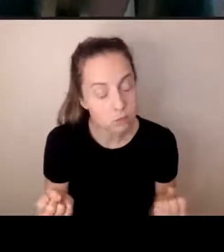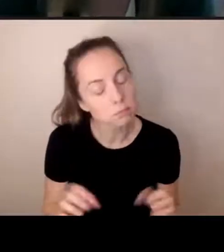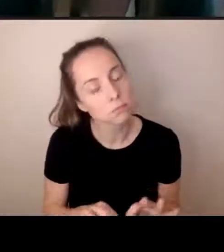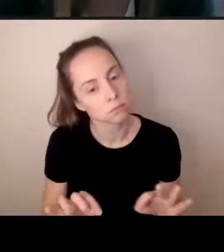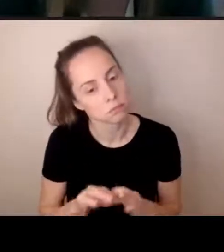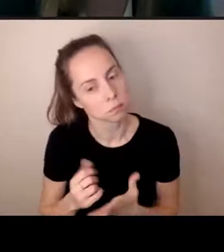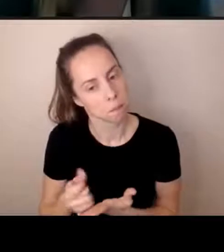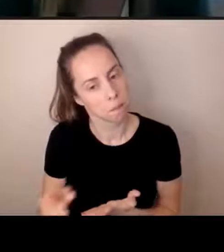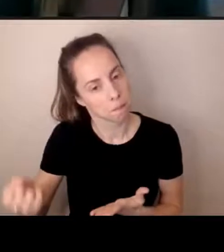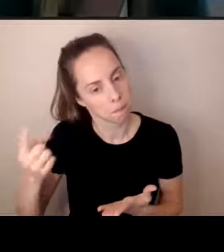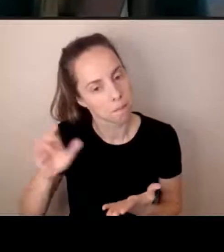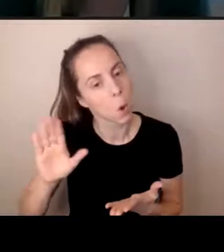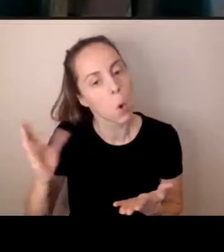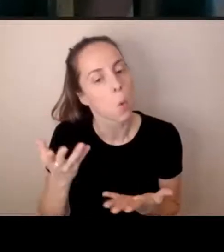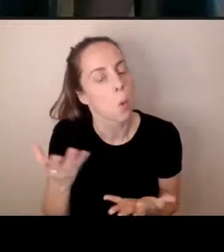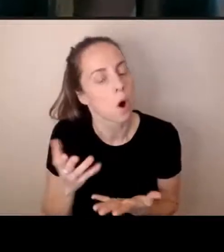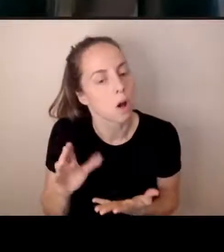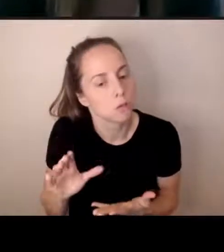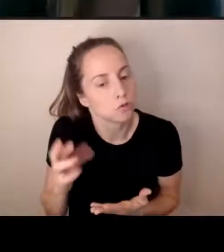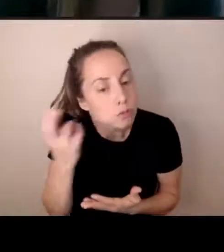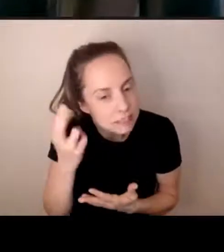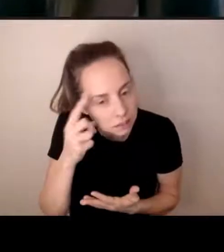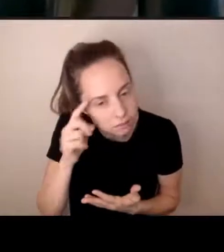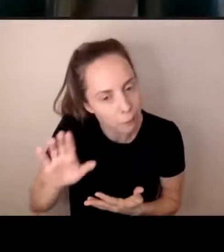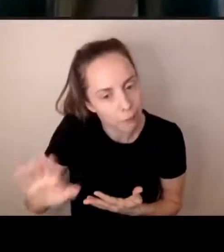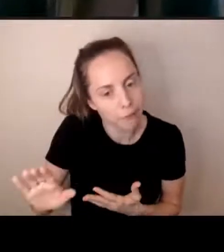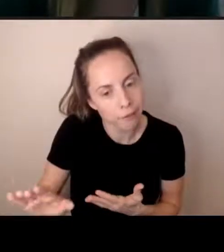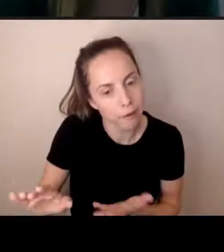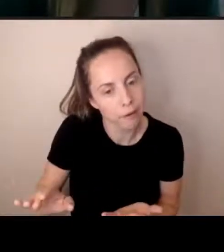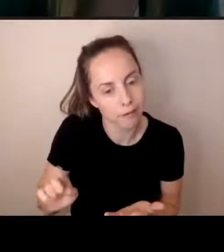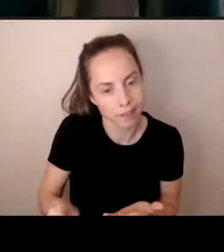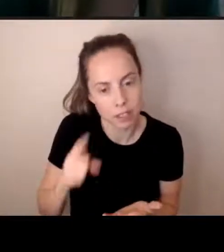what are the root causes of their need to